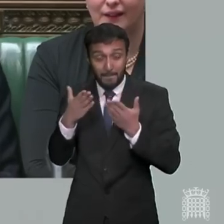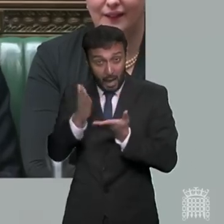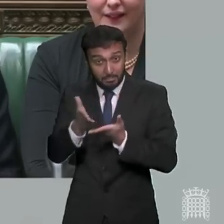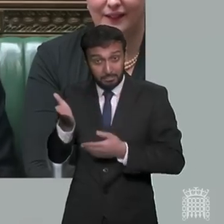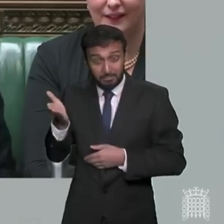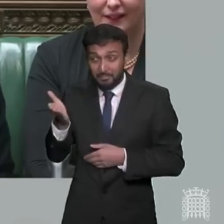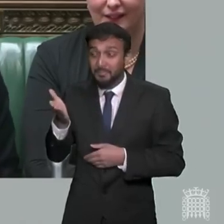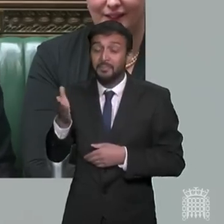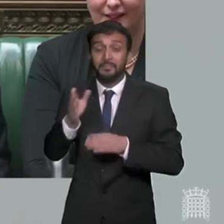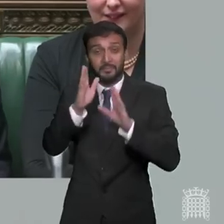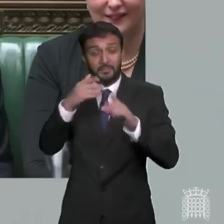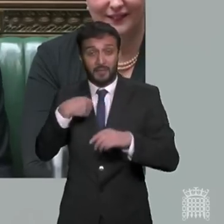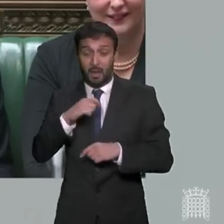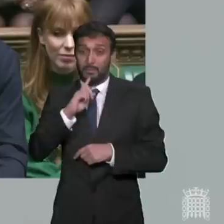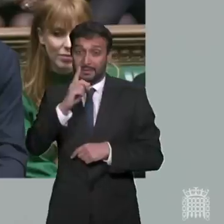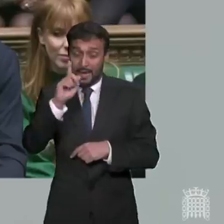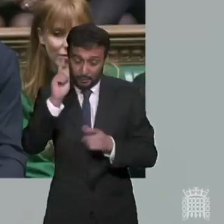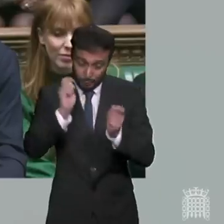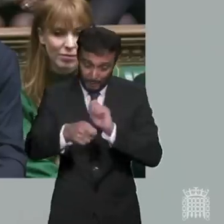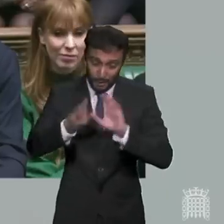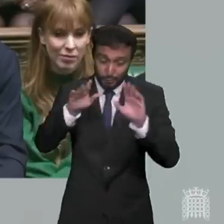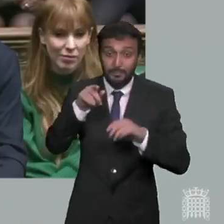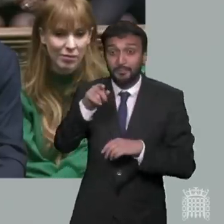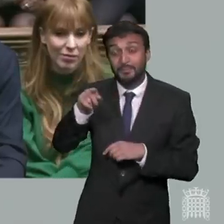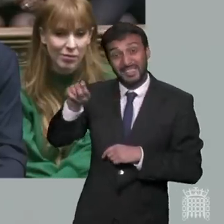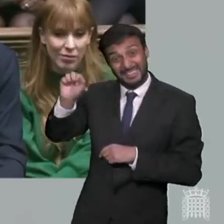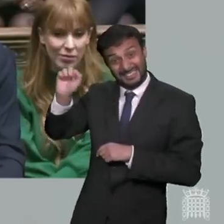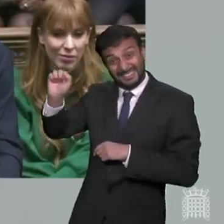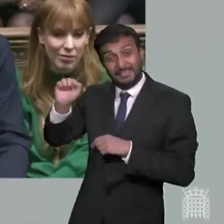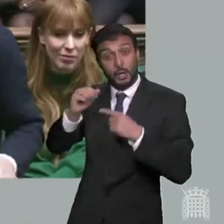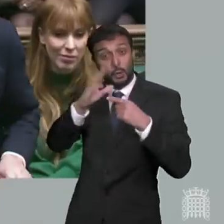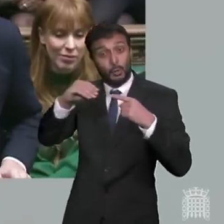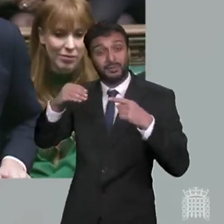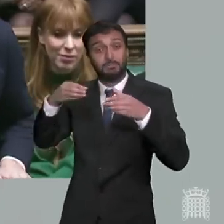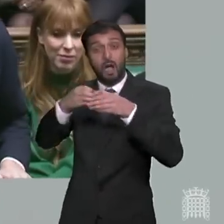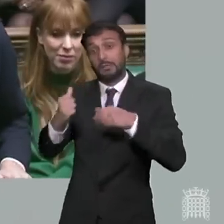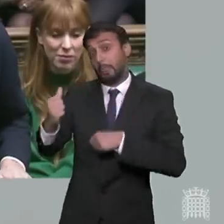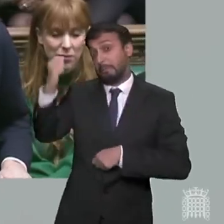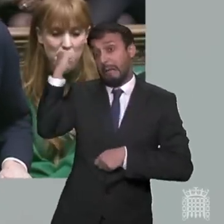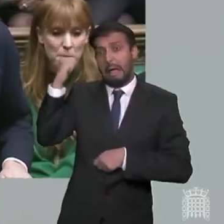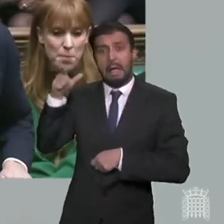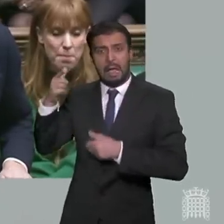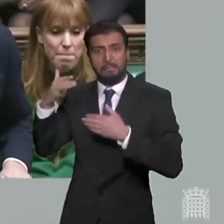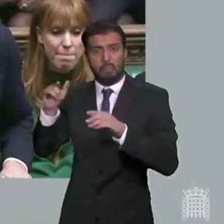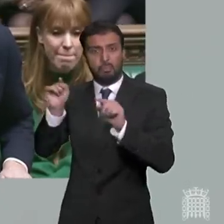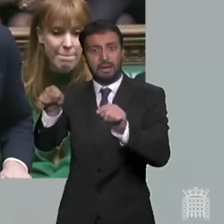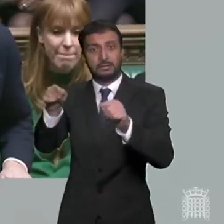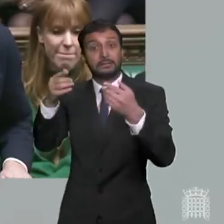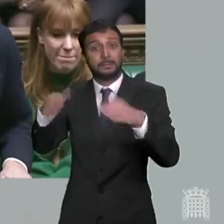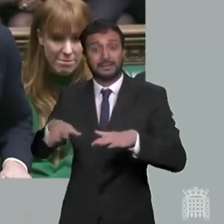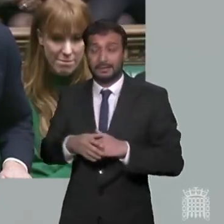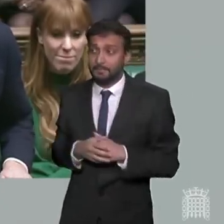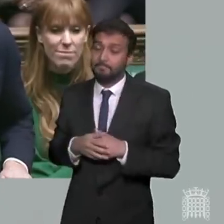I'll tell him what changed. His backbenchers threatened him. And as always, the blancmange